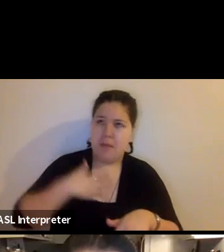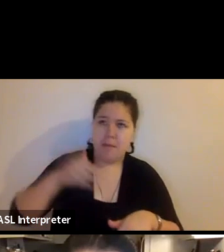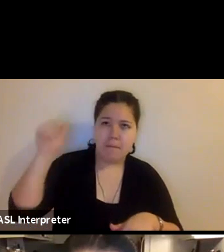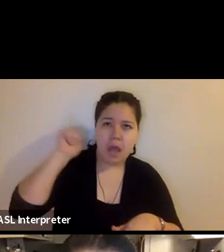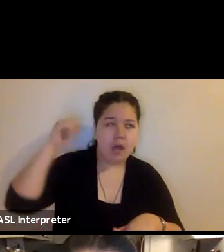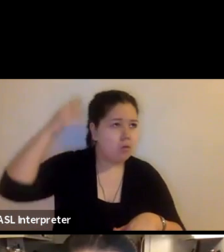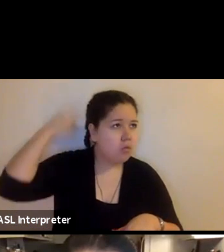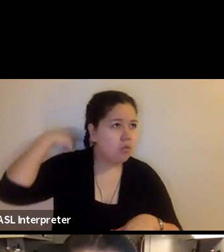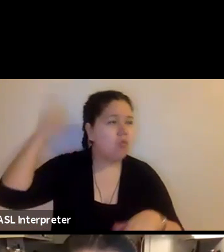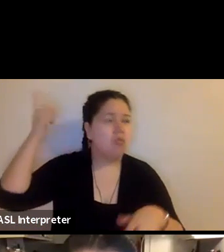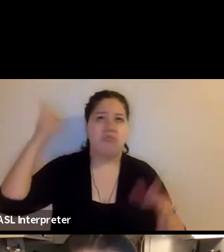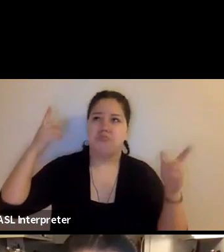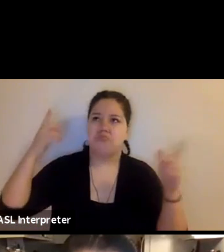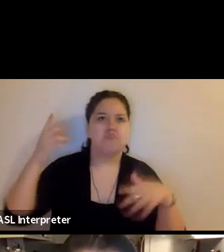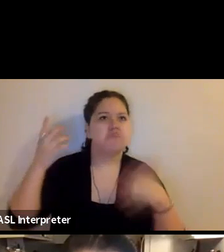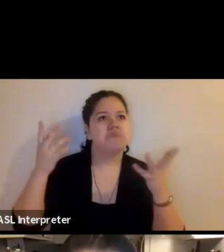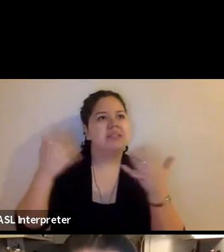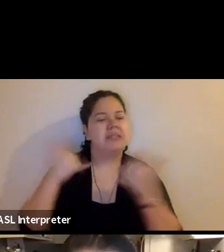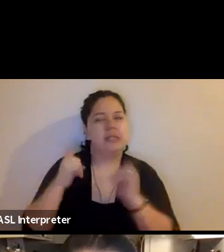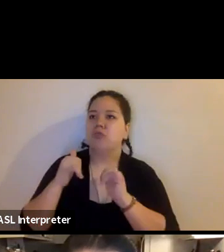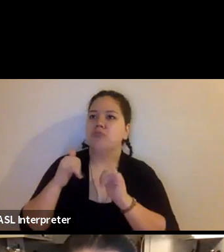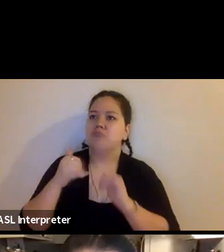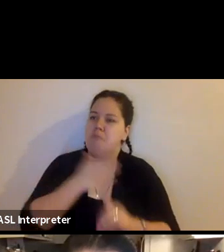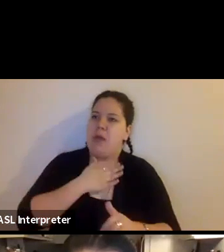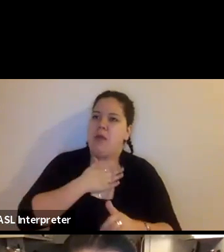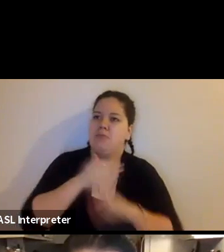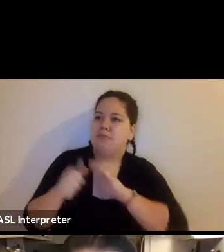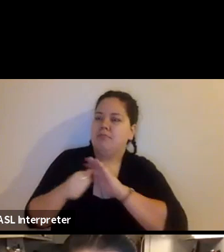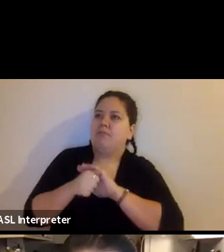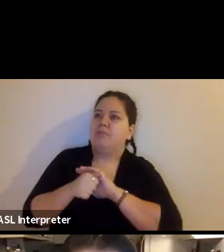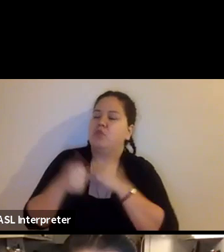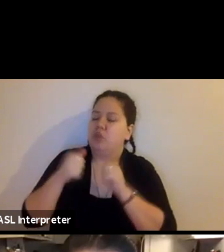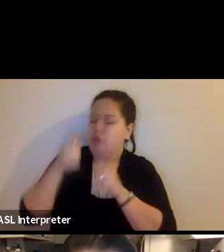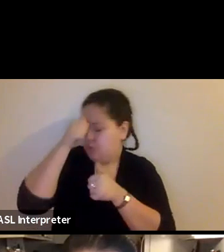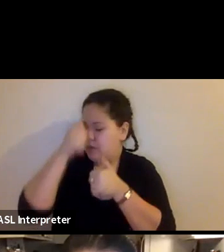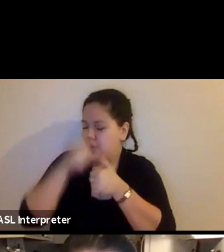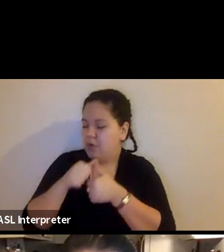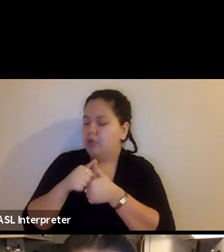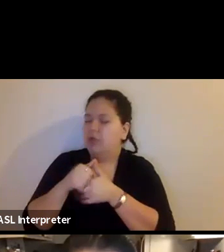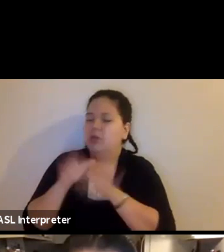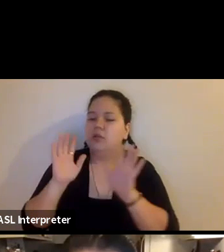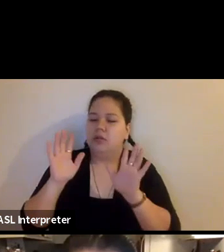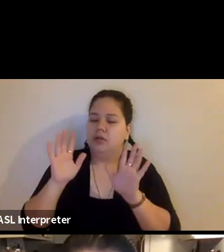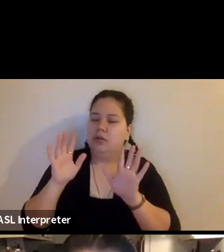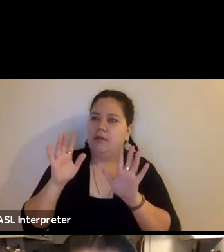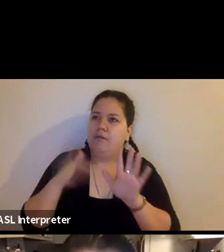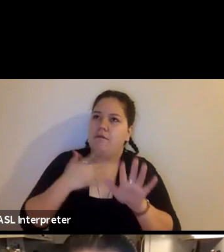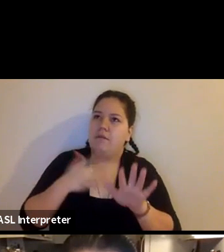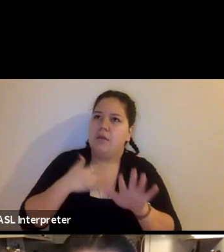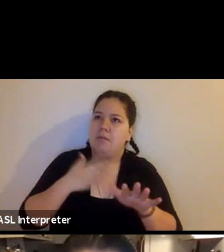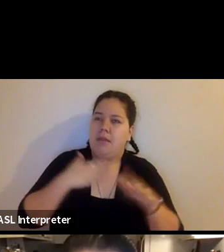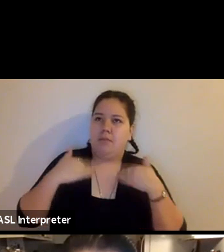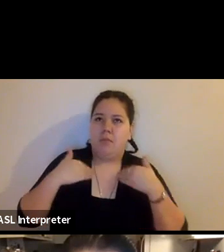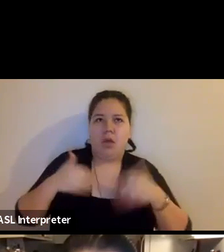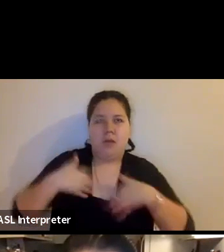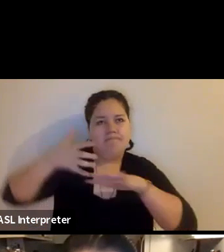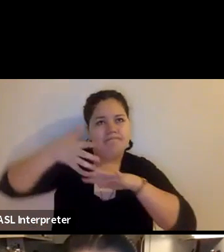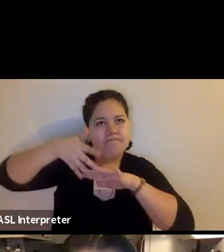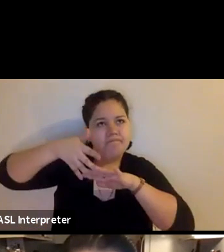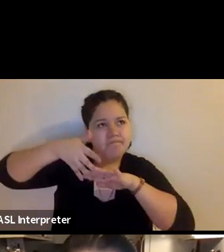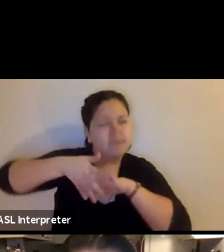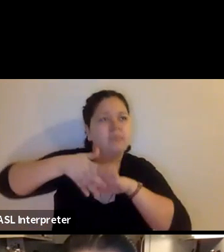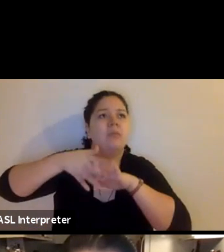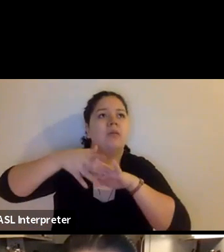just sort of feeling that presence a little bit more, feeling kind of the pull downwards towards the earth.